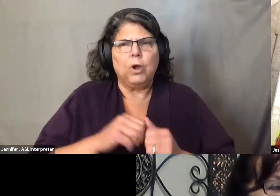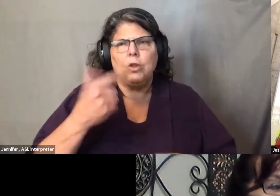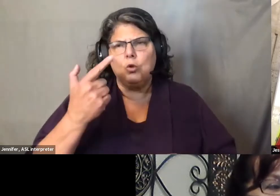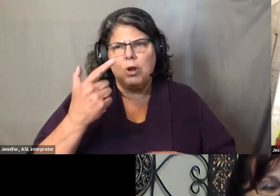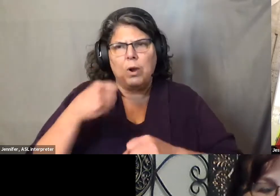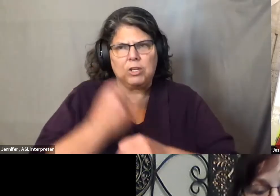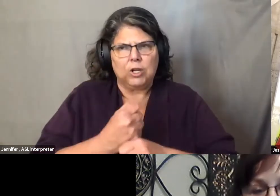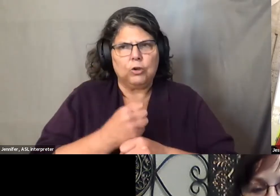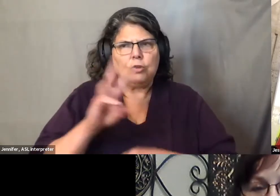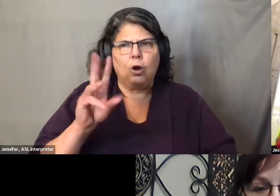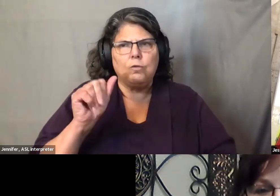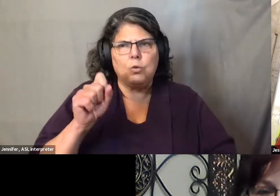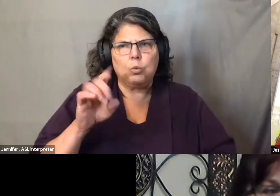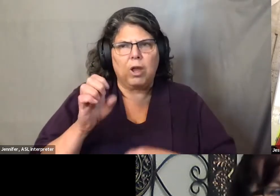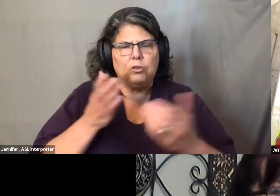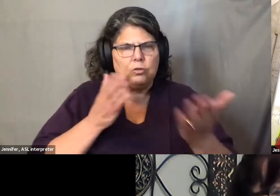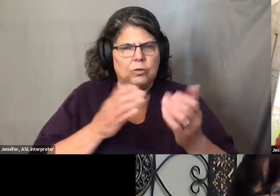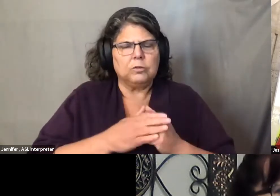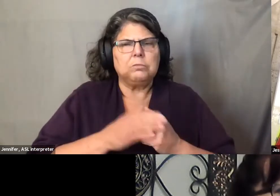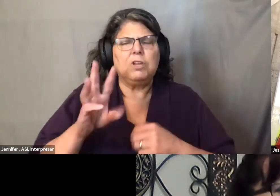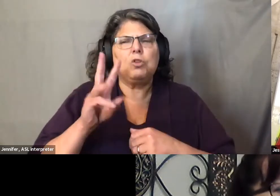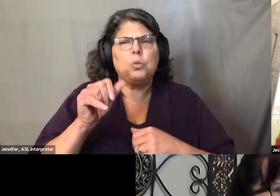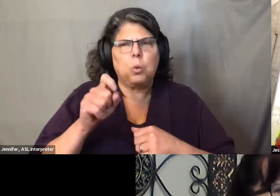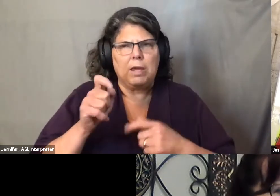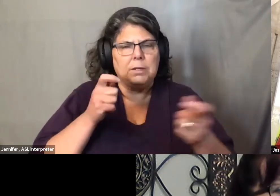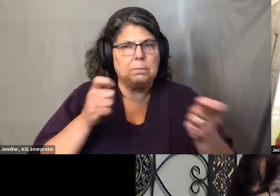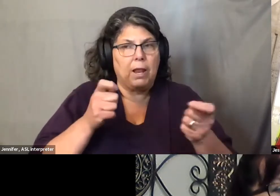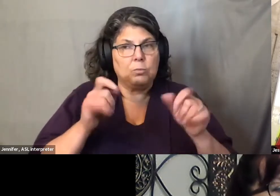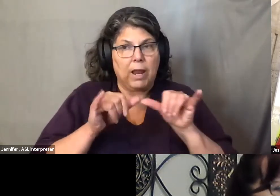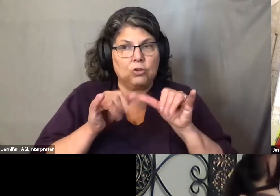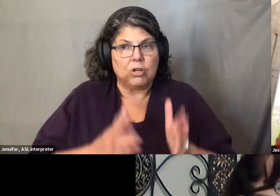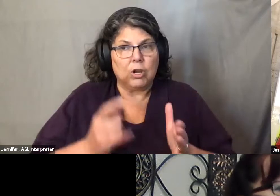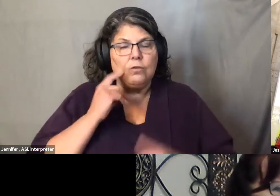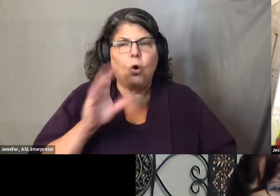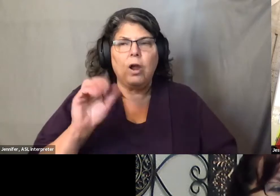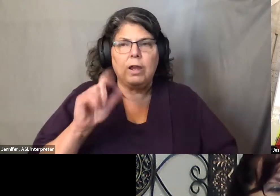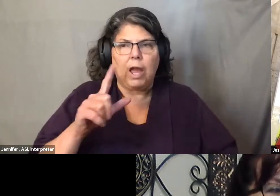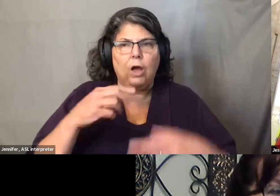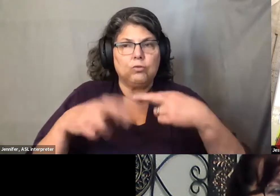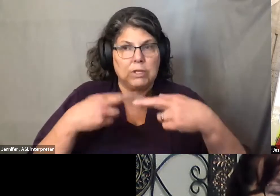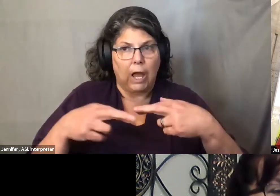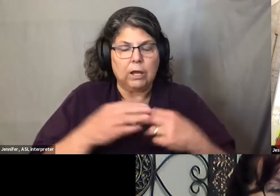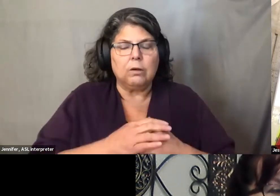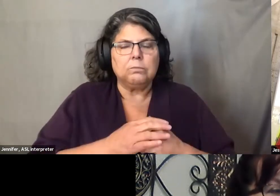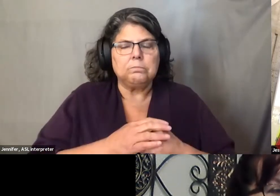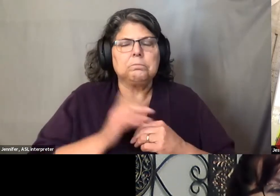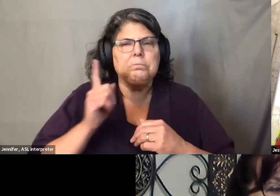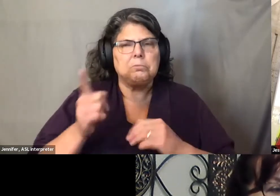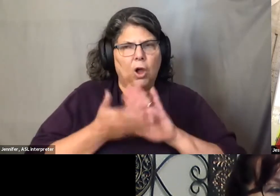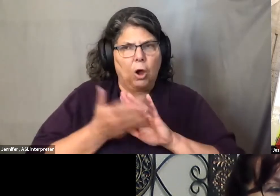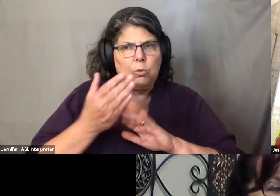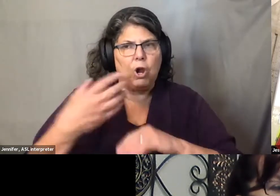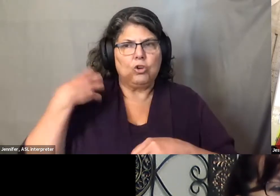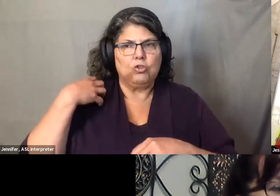He's the waste management engineer for CalRecycle. He was the operations chief